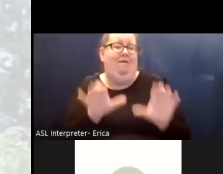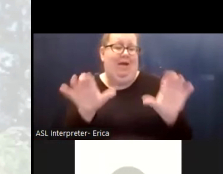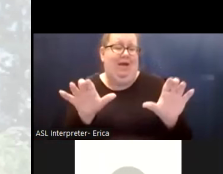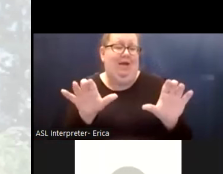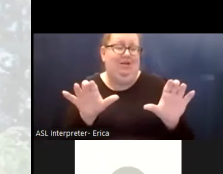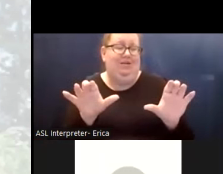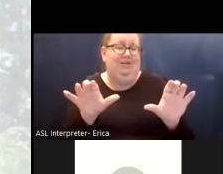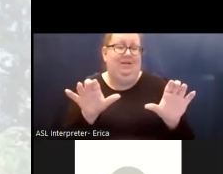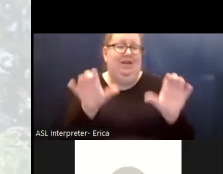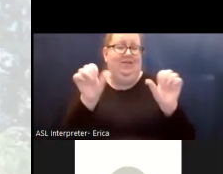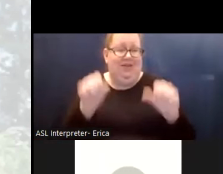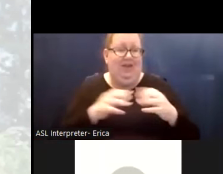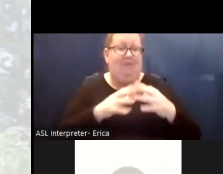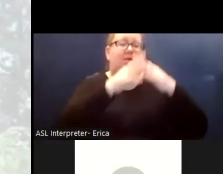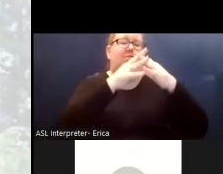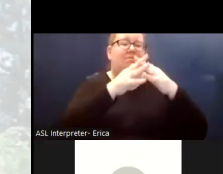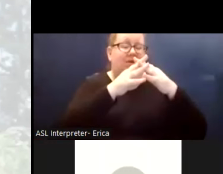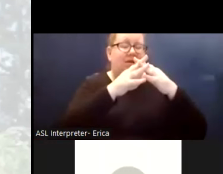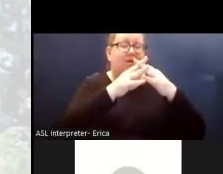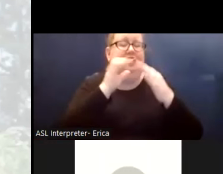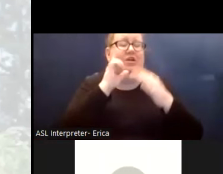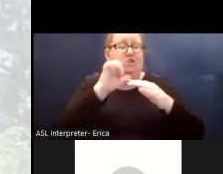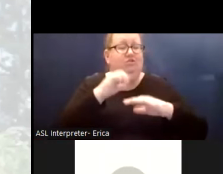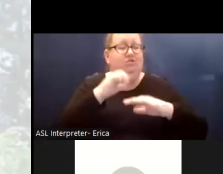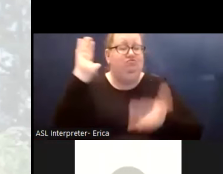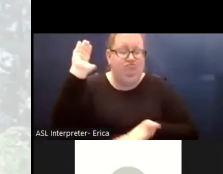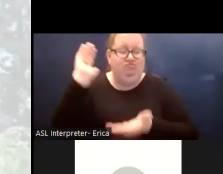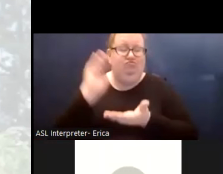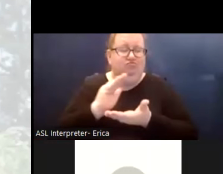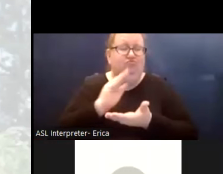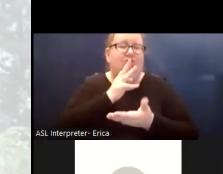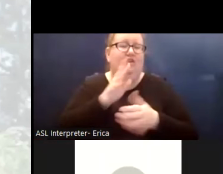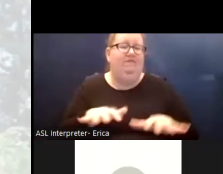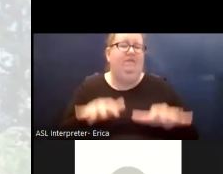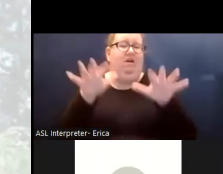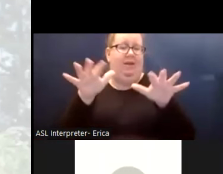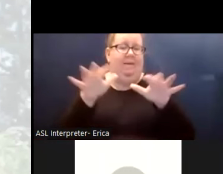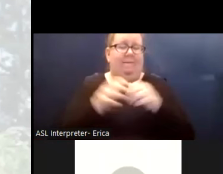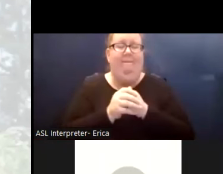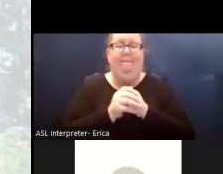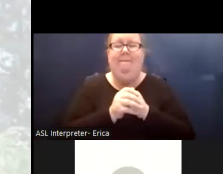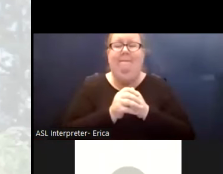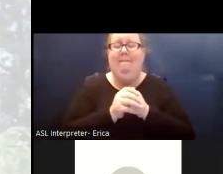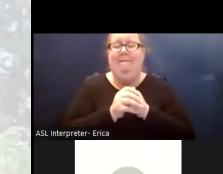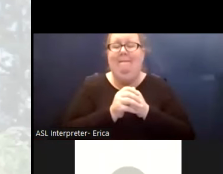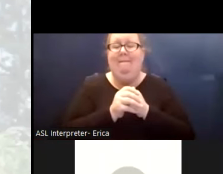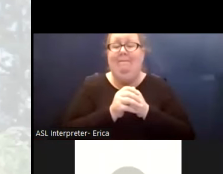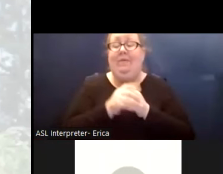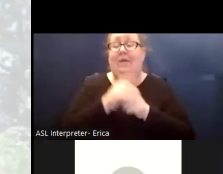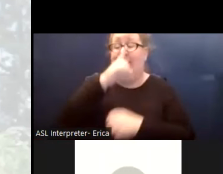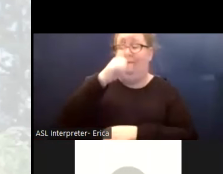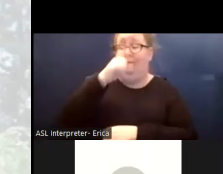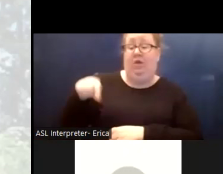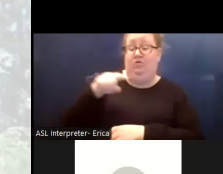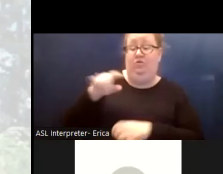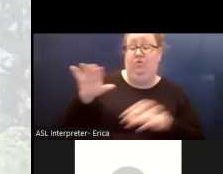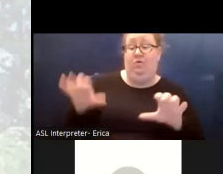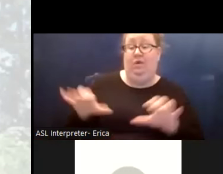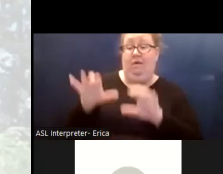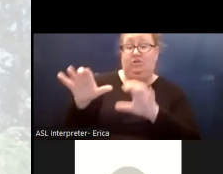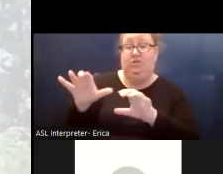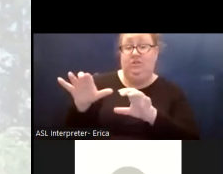implemented to reduce flooding. And as a result of those actions,